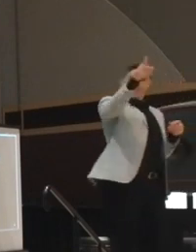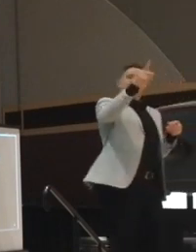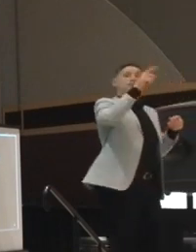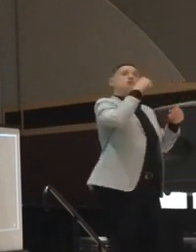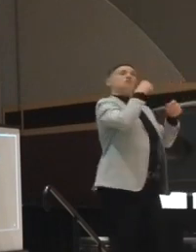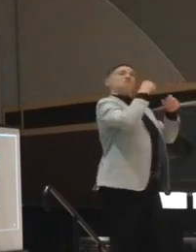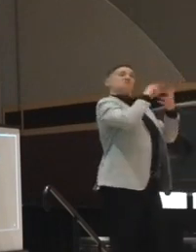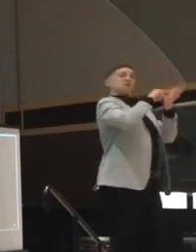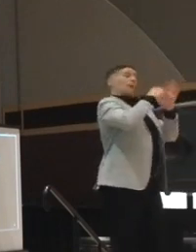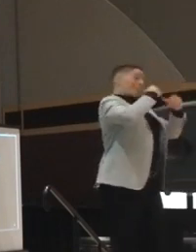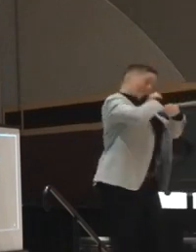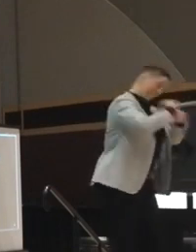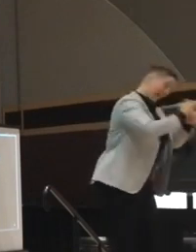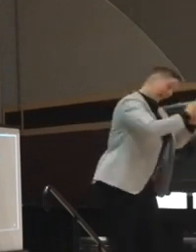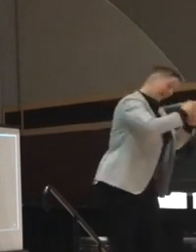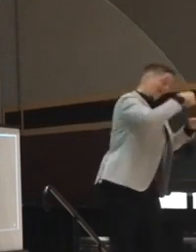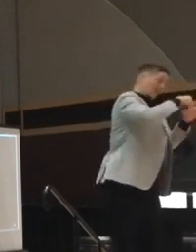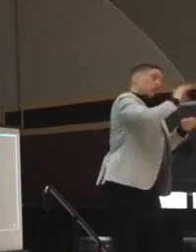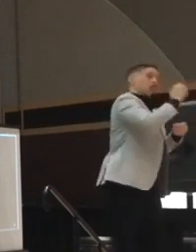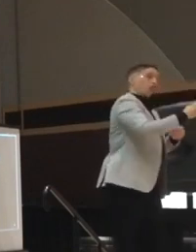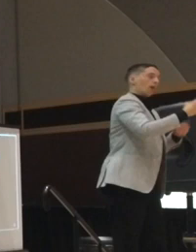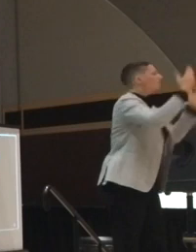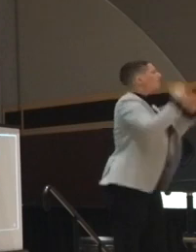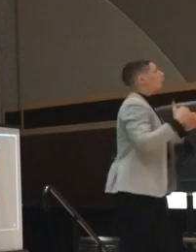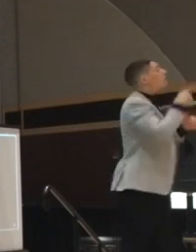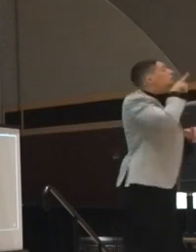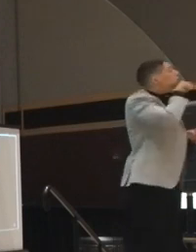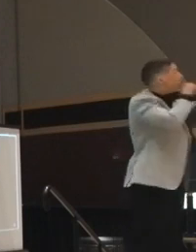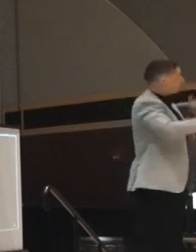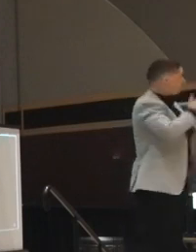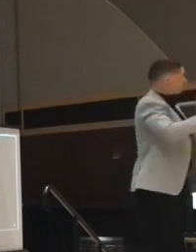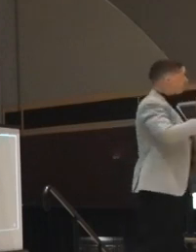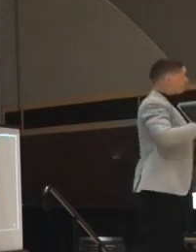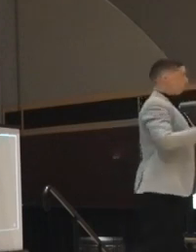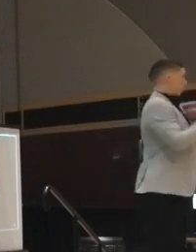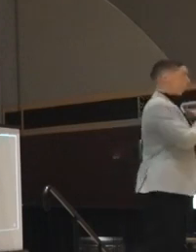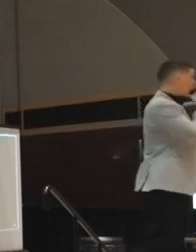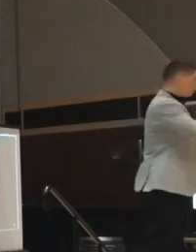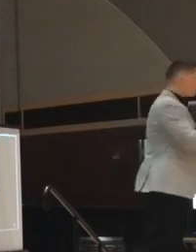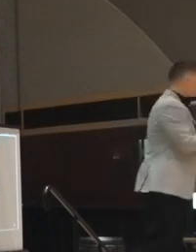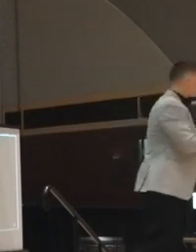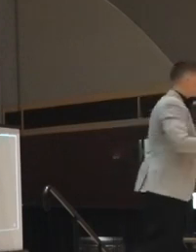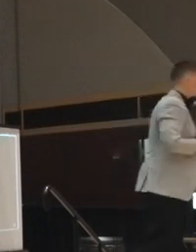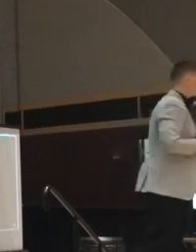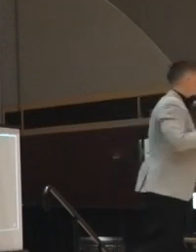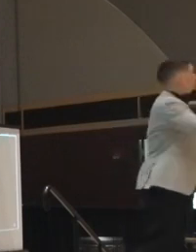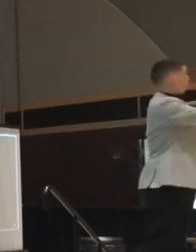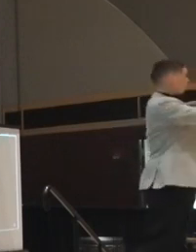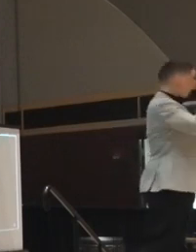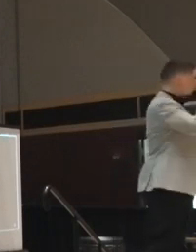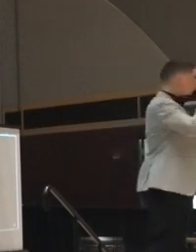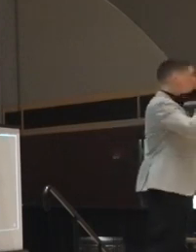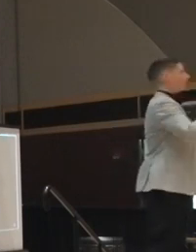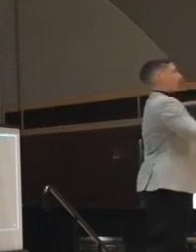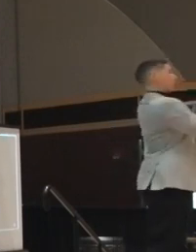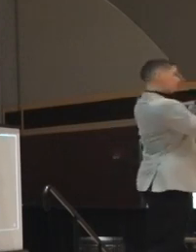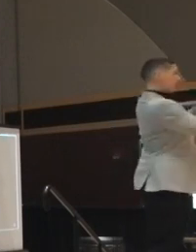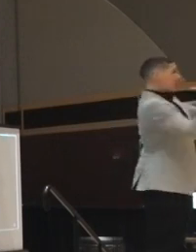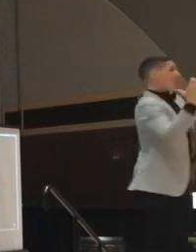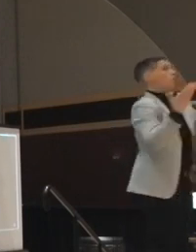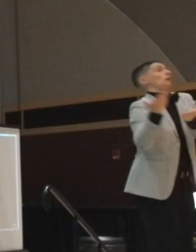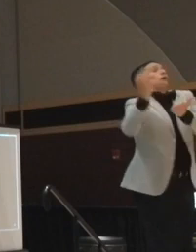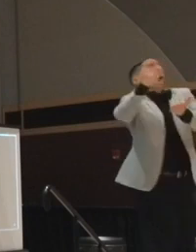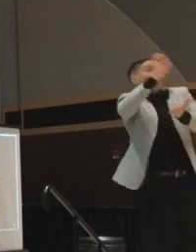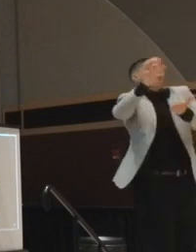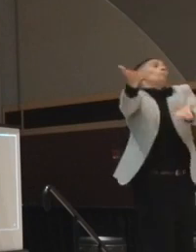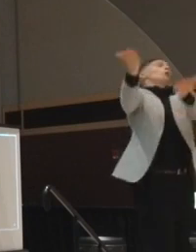shop. How about a chicken processing plant? We don't do that one either. 100 shipping containers worth of stuff.